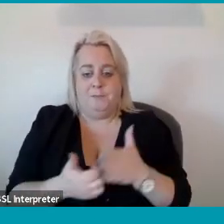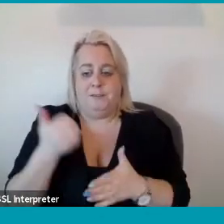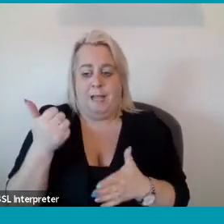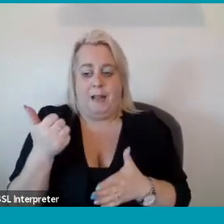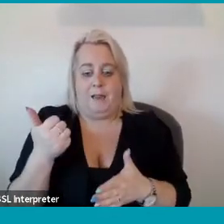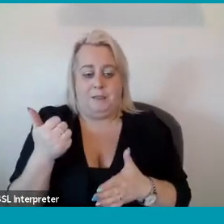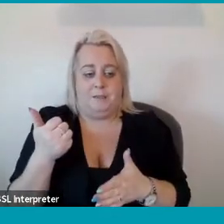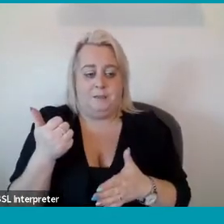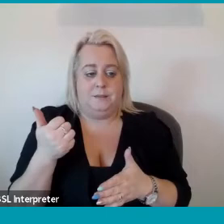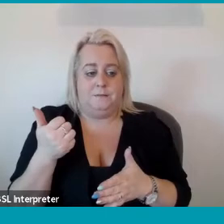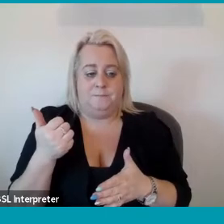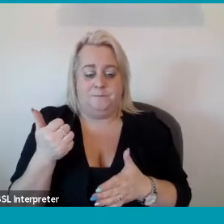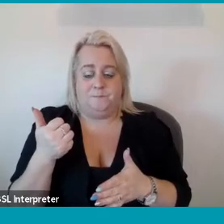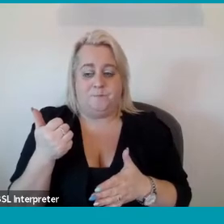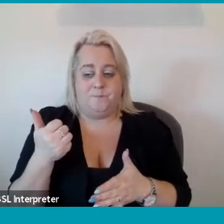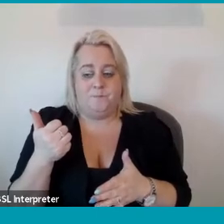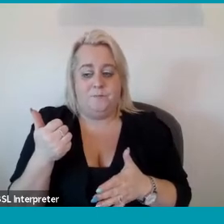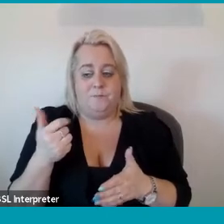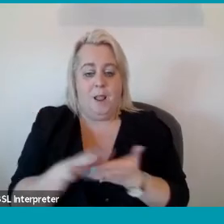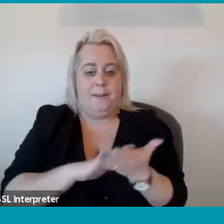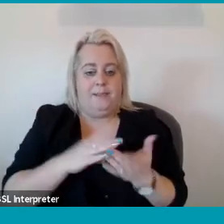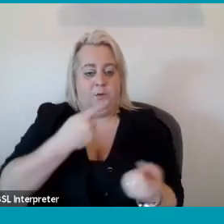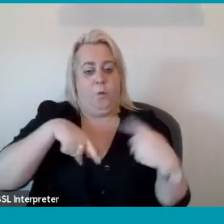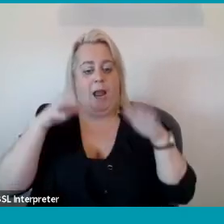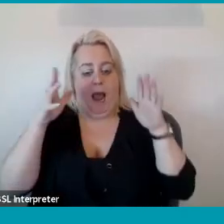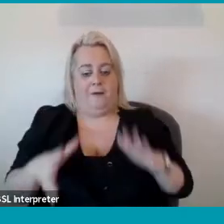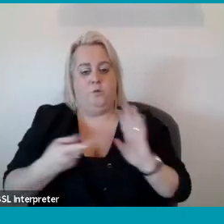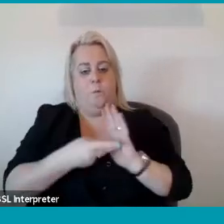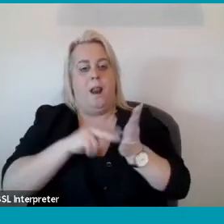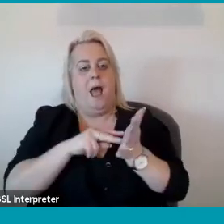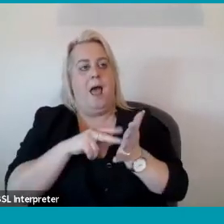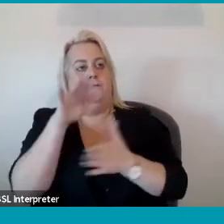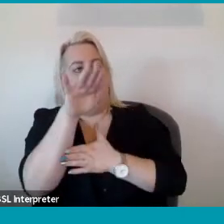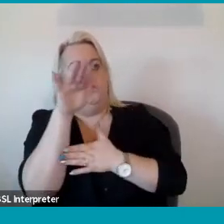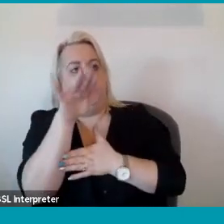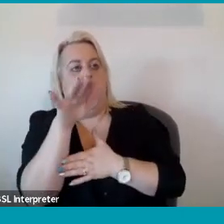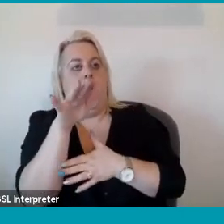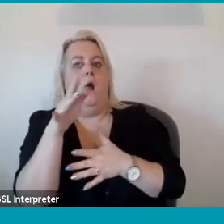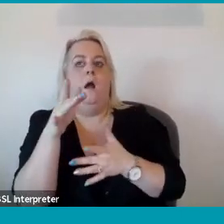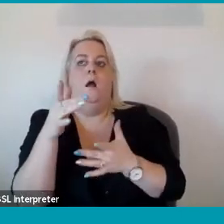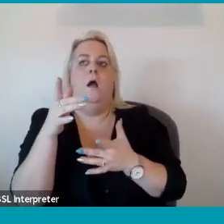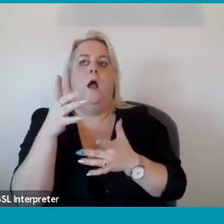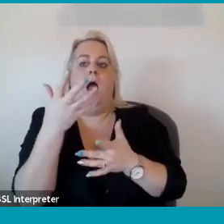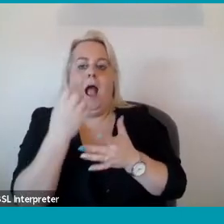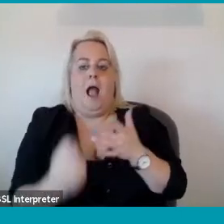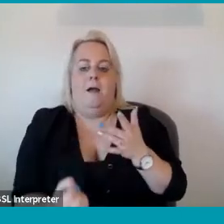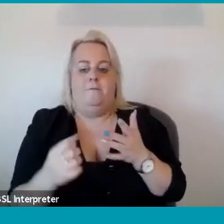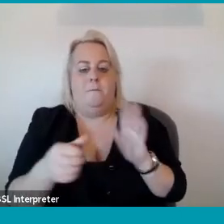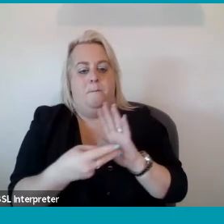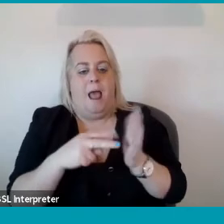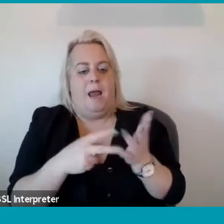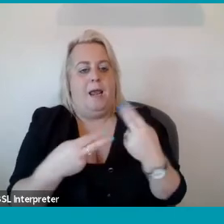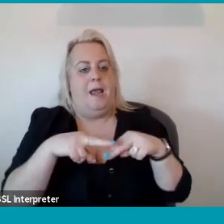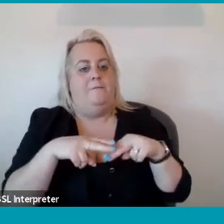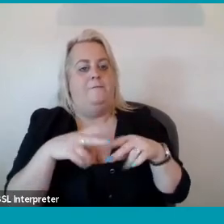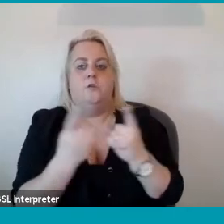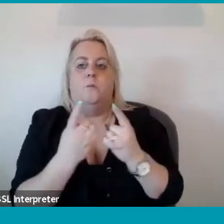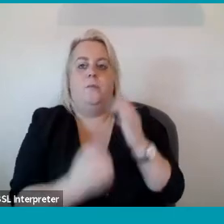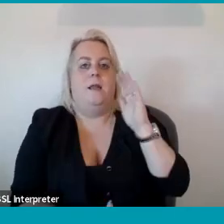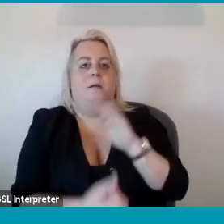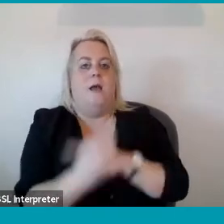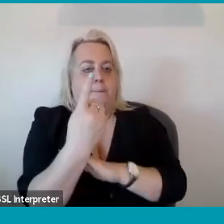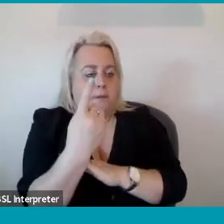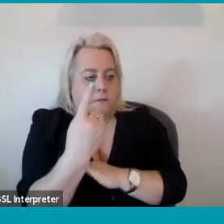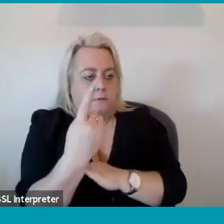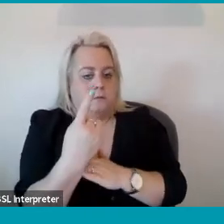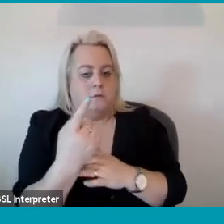to do all the time. We have to think ahead, plan ahead, think about what goes wrong, think about what support we need, maybe plan ahead to make sure